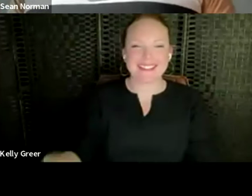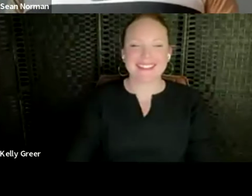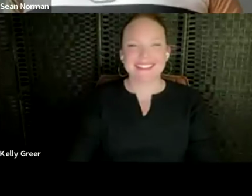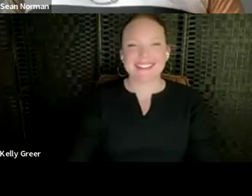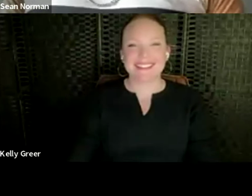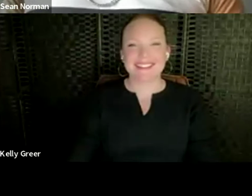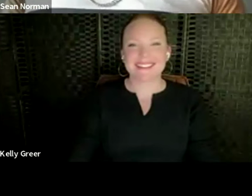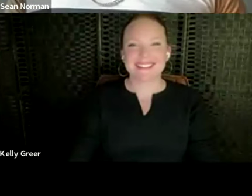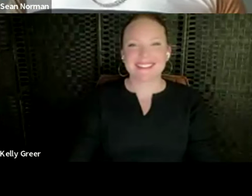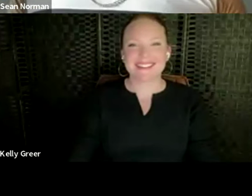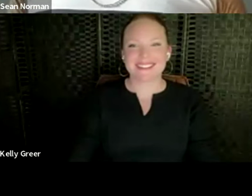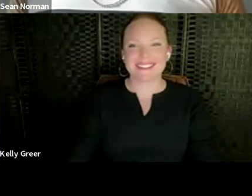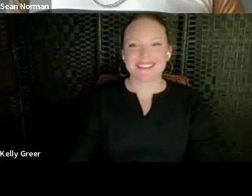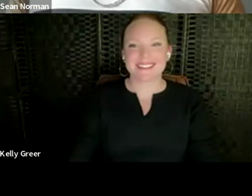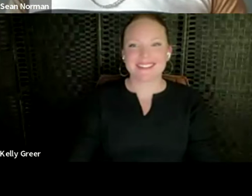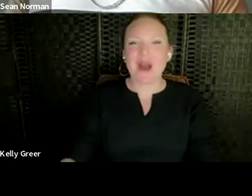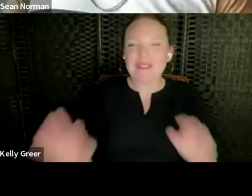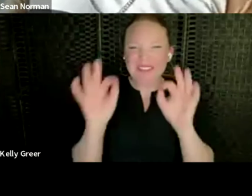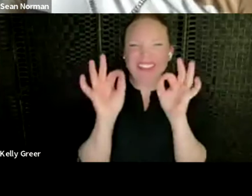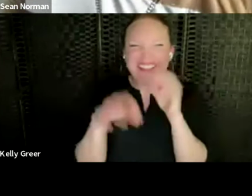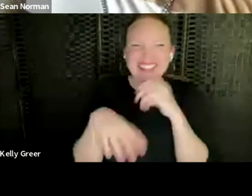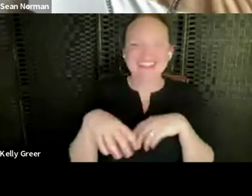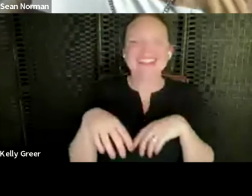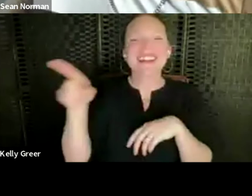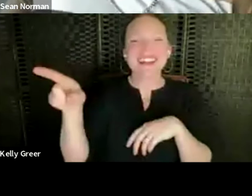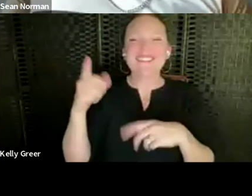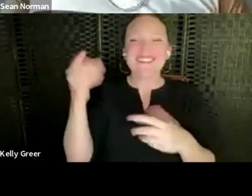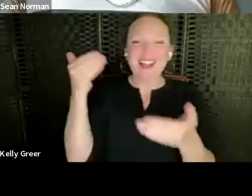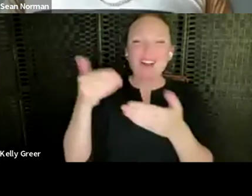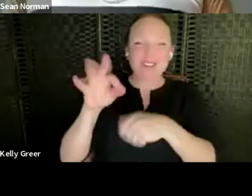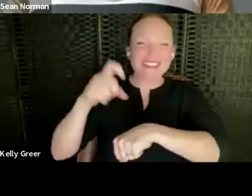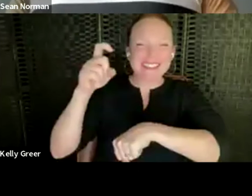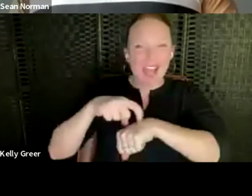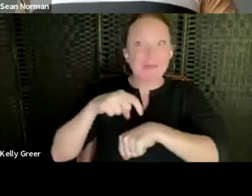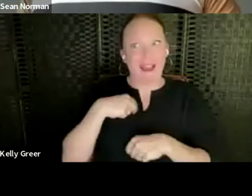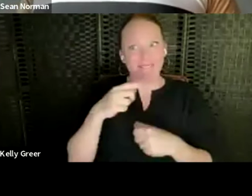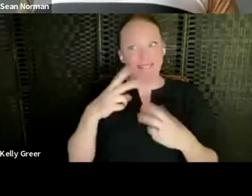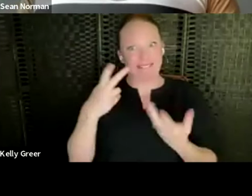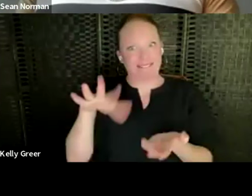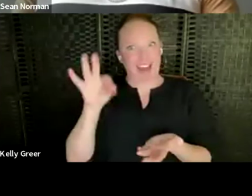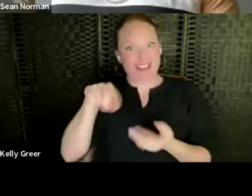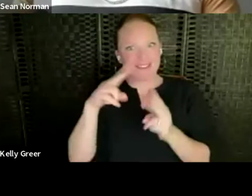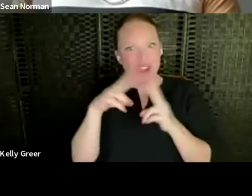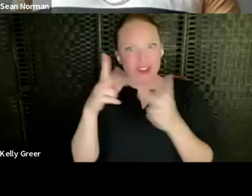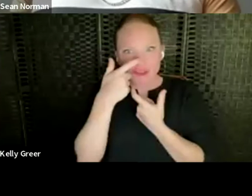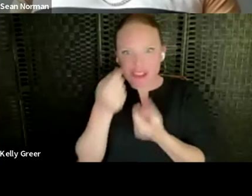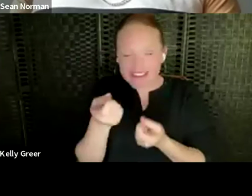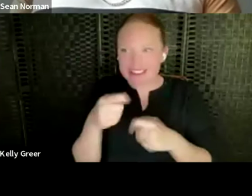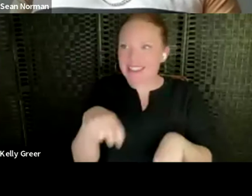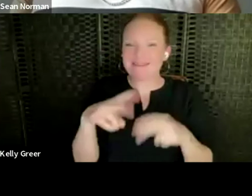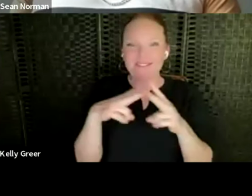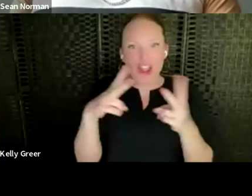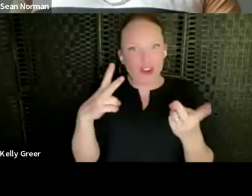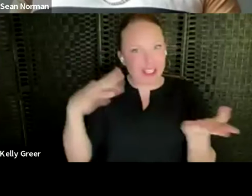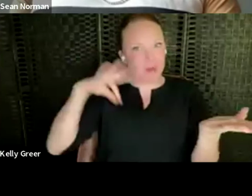And I personally have found this very, very interesting and very, very useful. I hope others, and I trust that